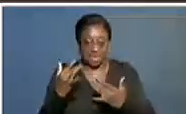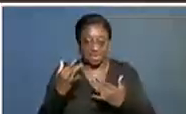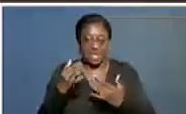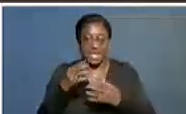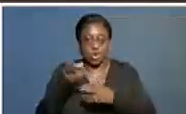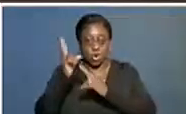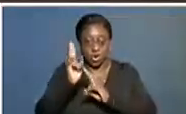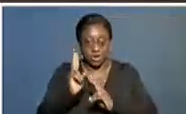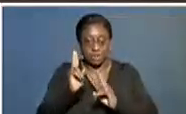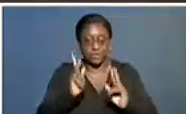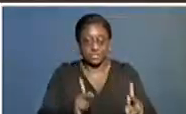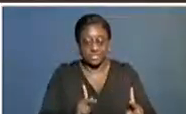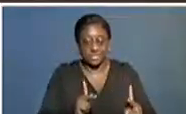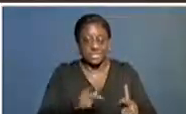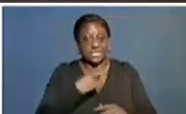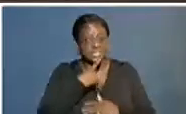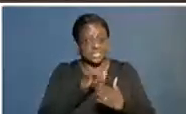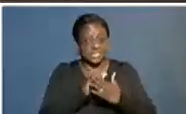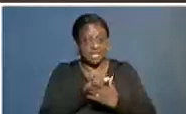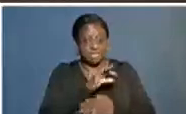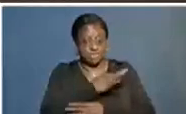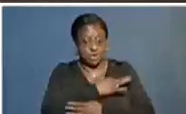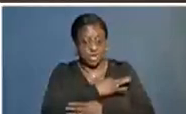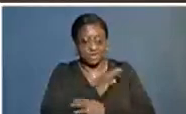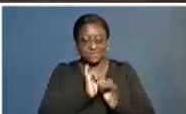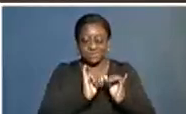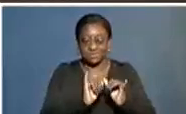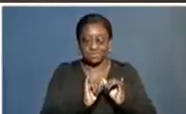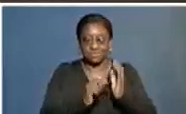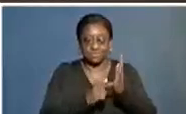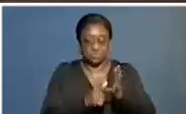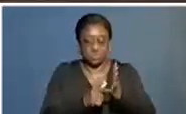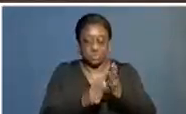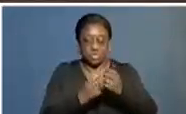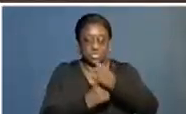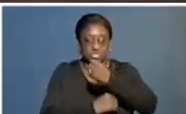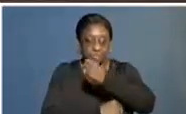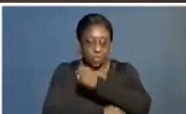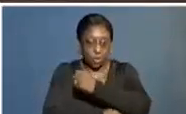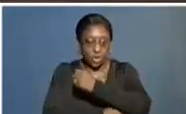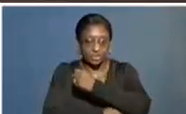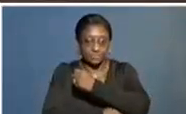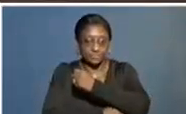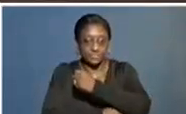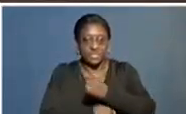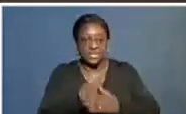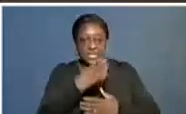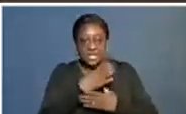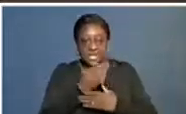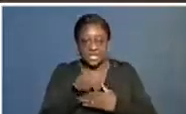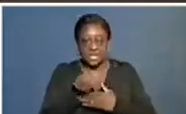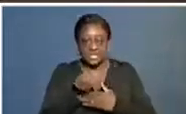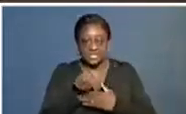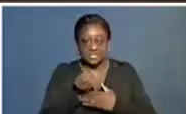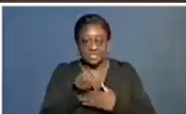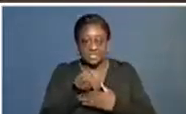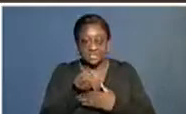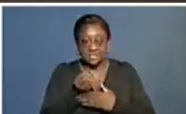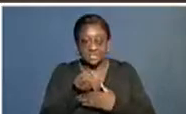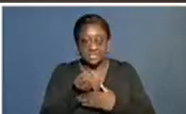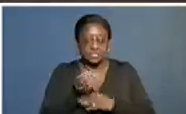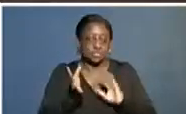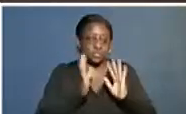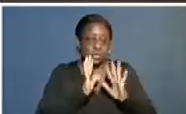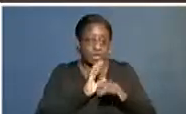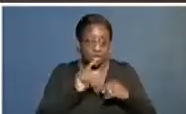honoree. Fred always shows his support, and Fred is an analyst, that been doing this reporting with The Guardian